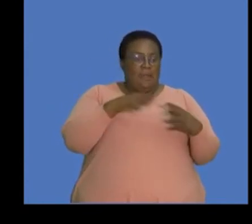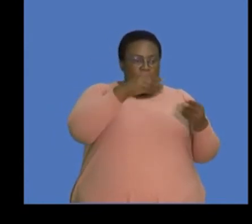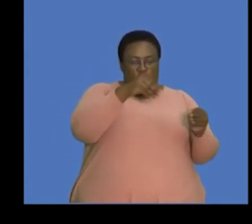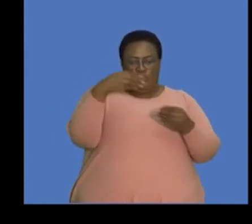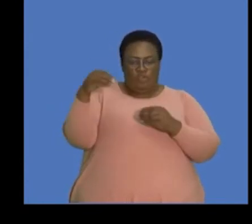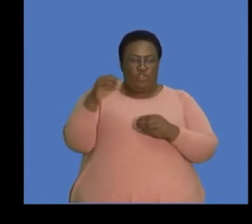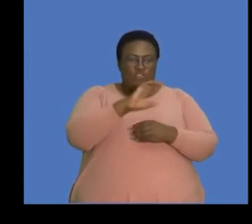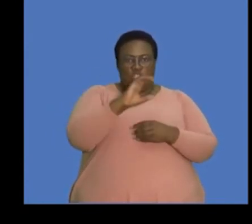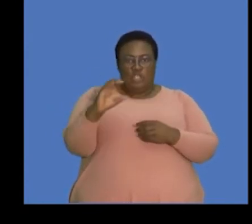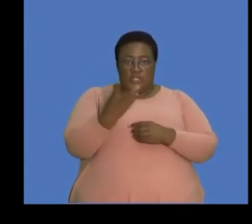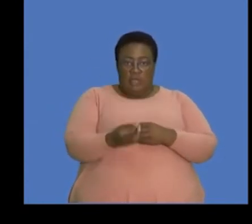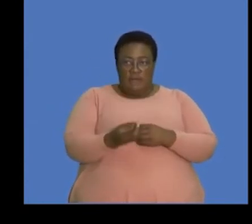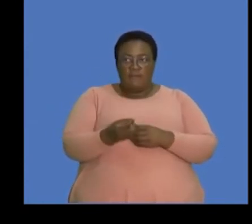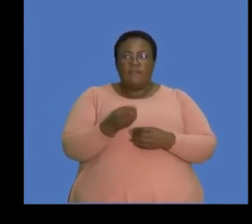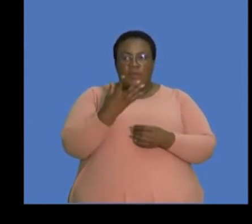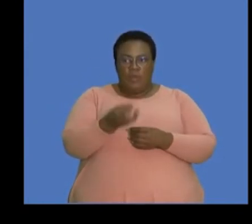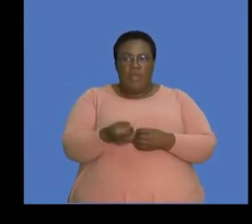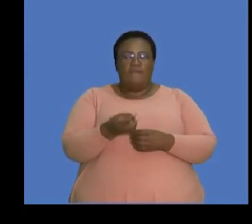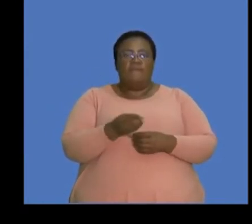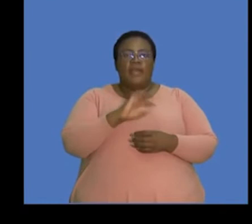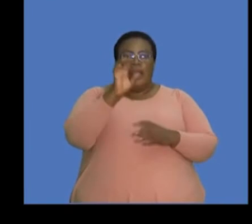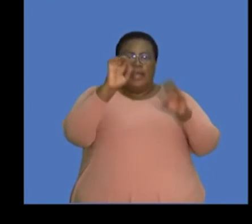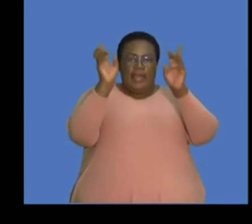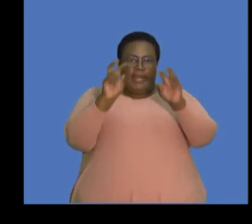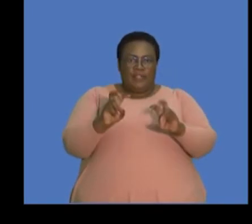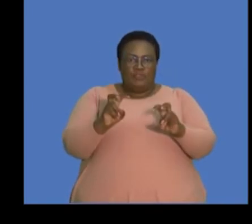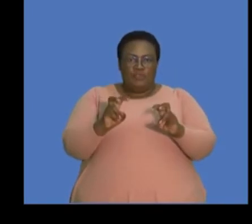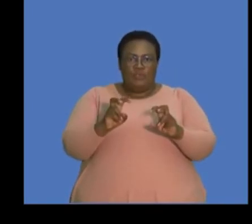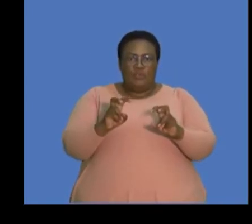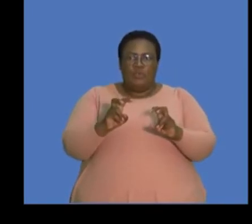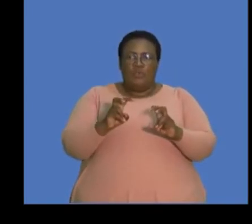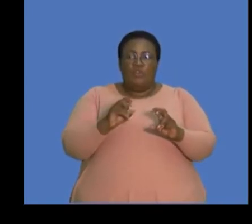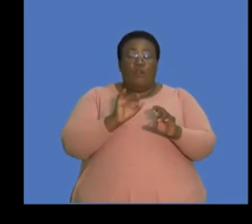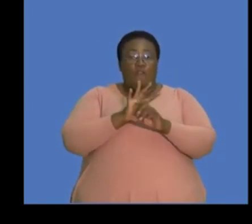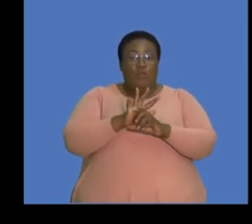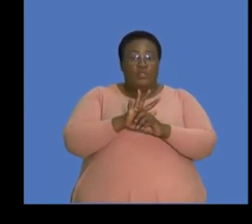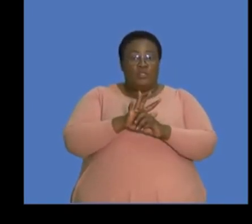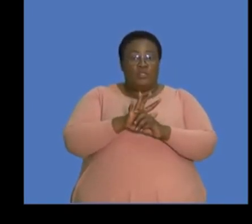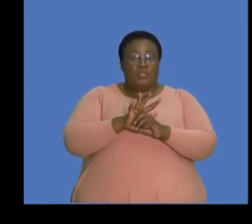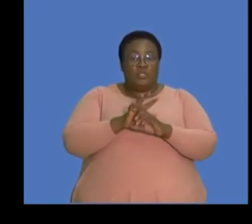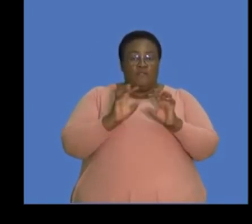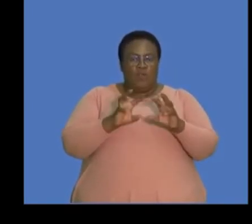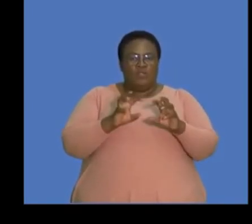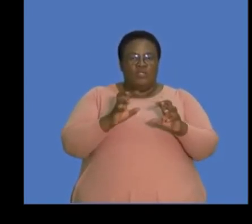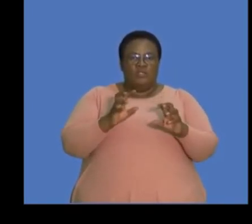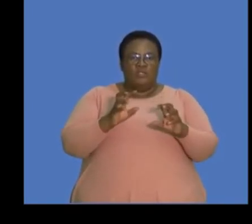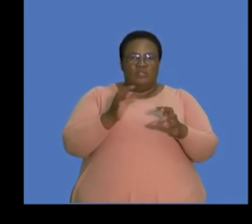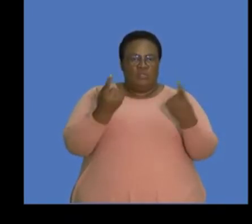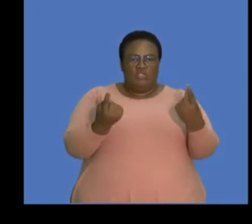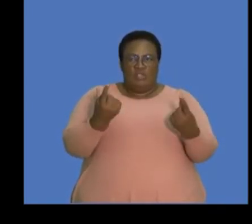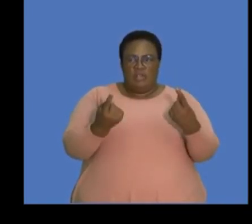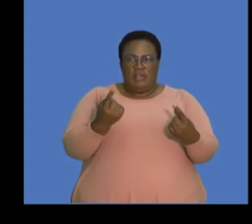an electrostatic force on each other, and this electrostatic force is very important for us to also identify it as